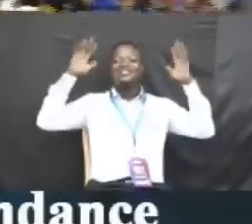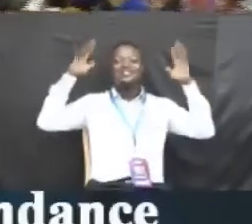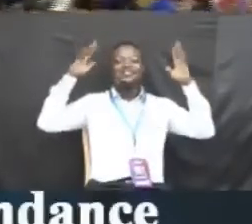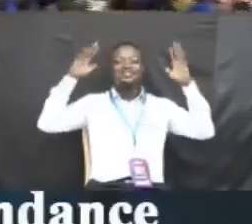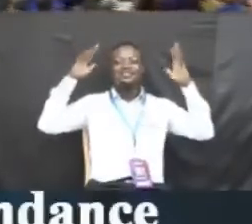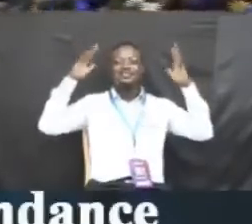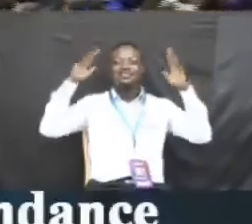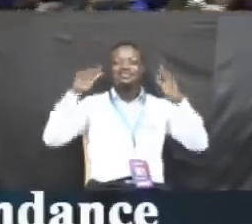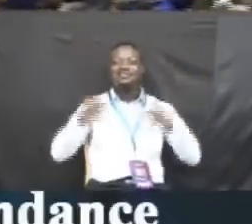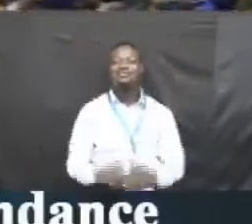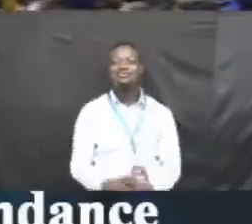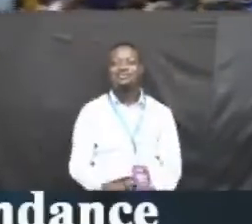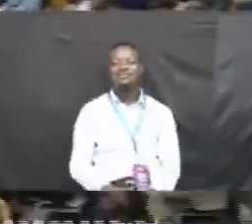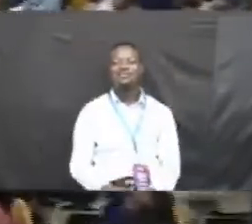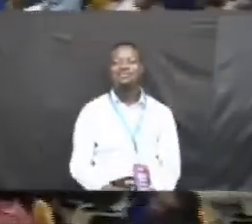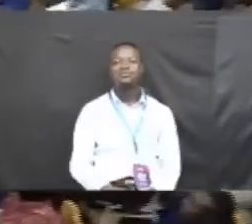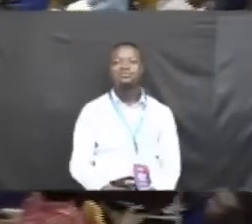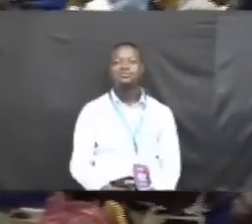D